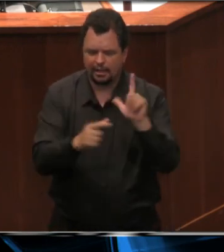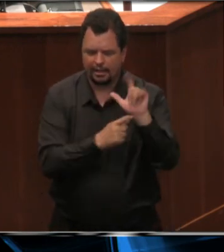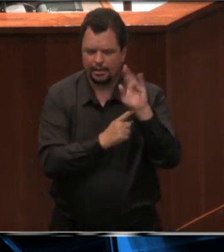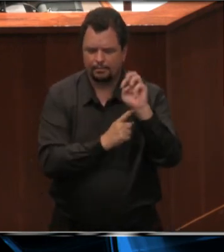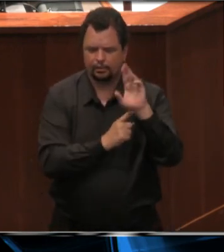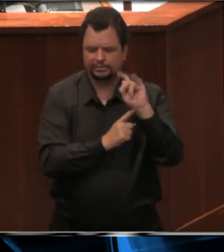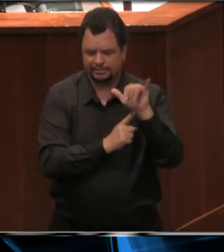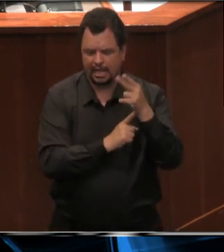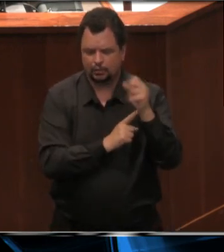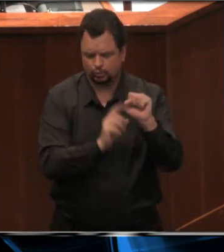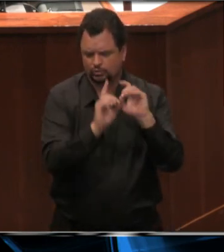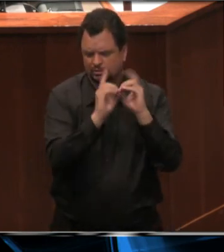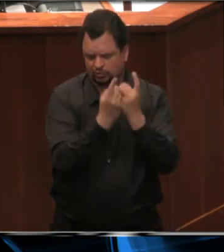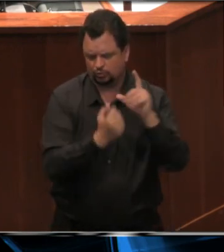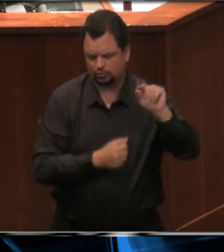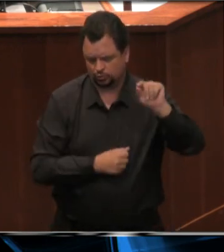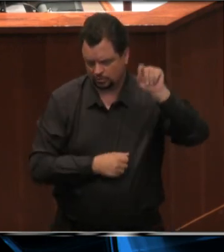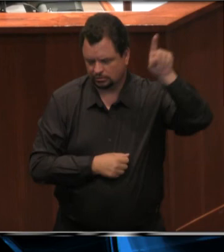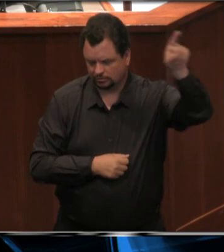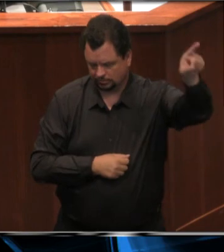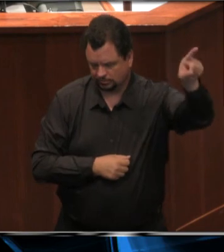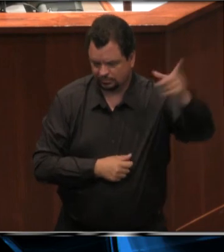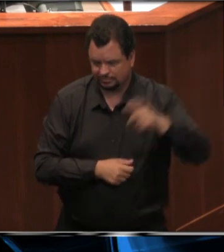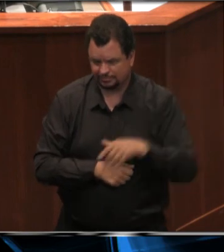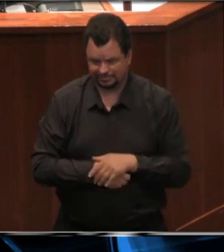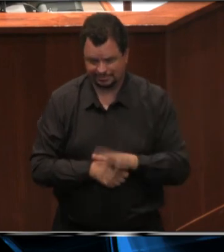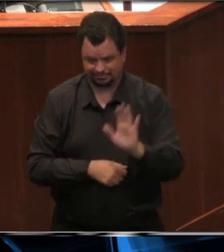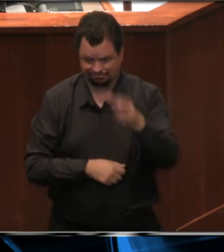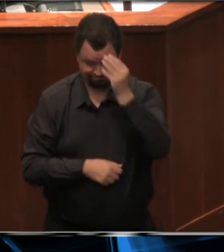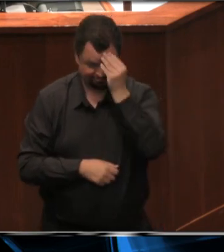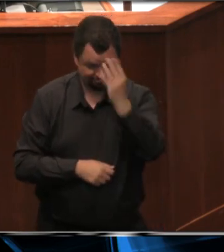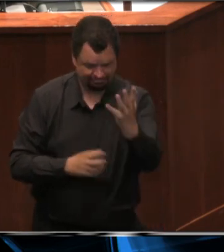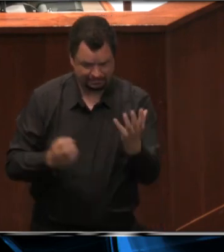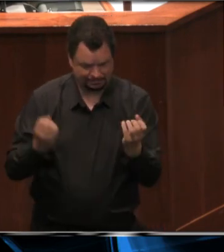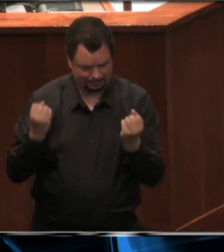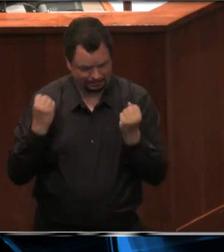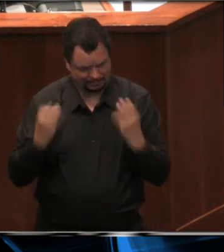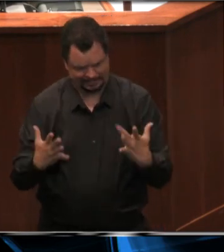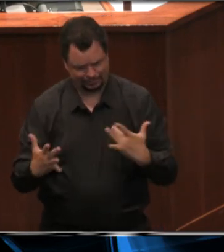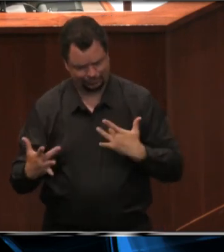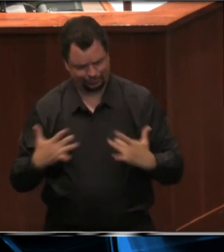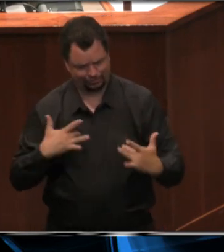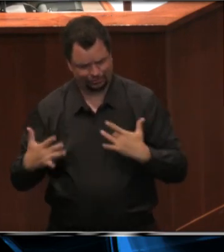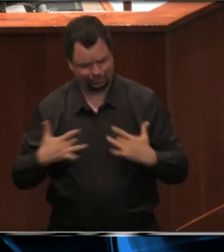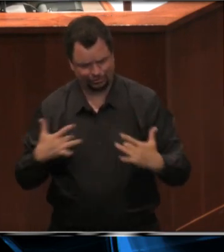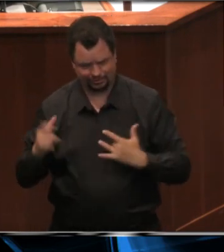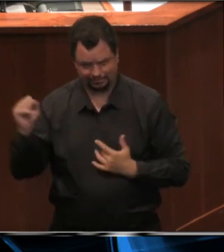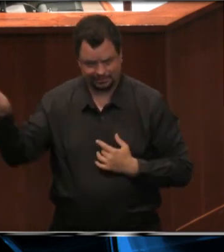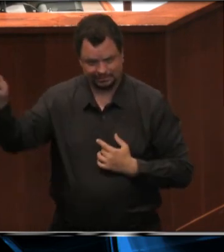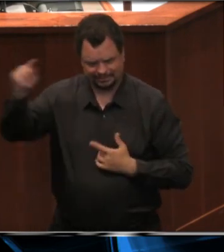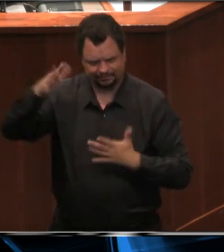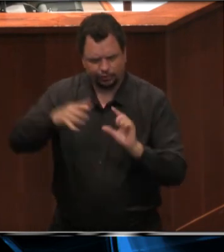20. Many of my concerns have been mentioned by fellow educators,